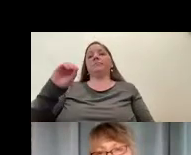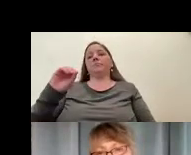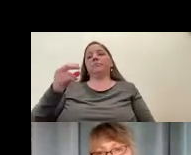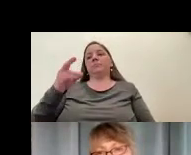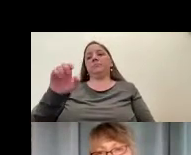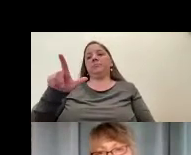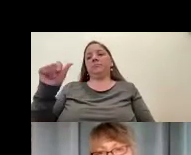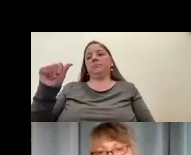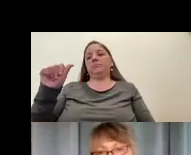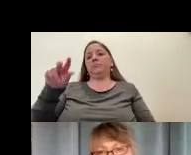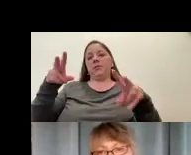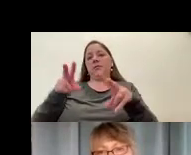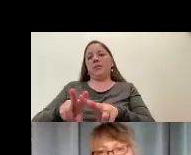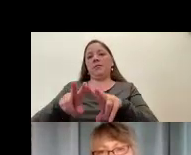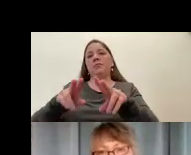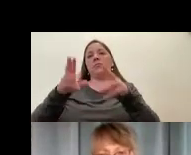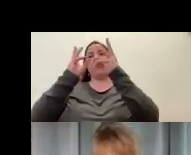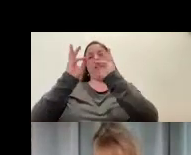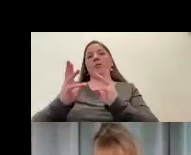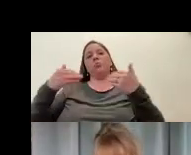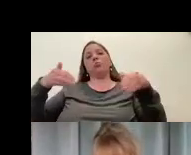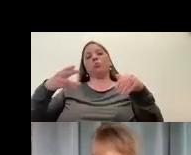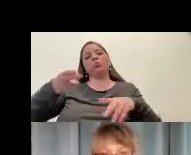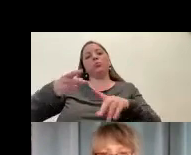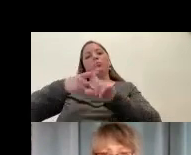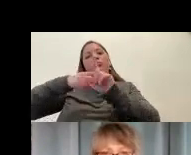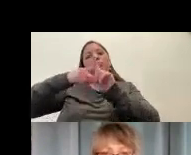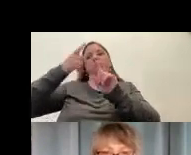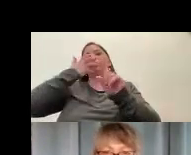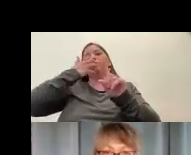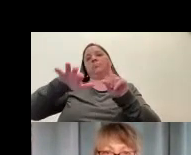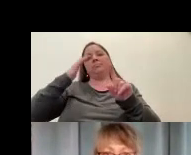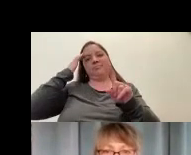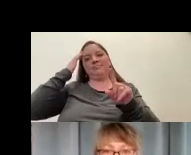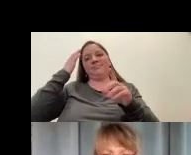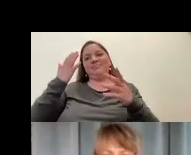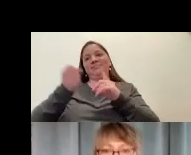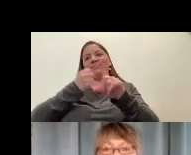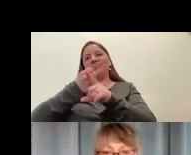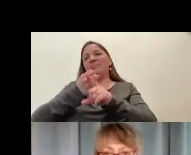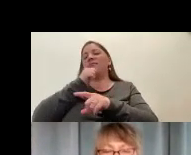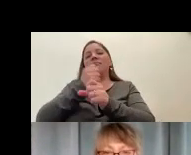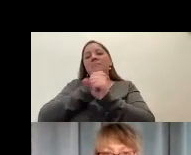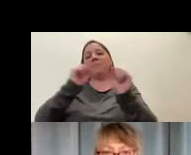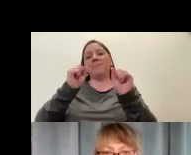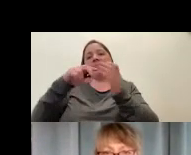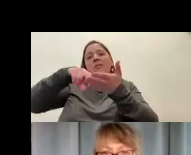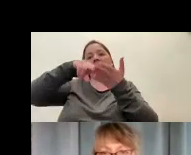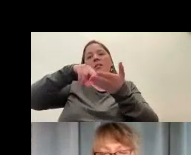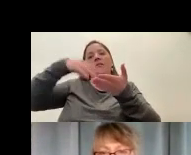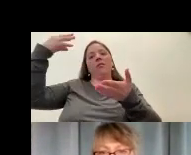the weather was an issue. So, you know, when it's really hot, it's just not safe to be outside waiting